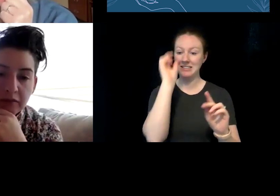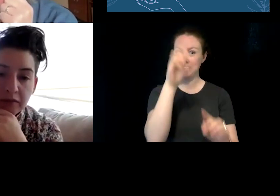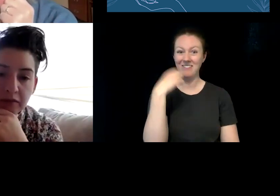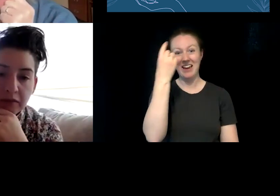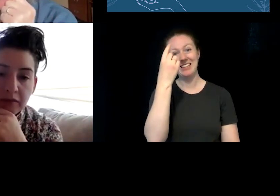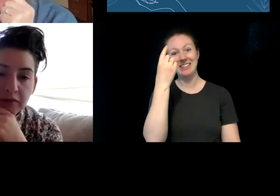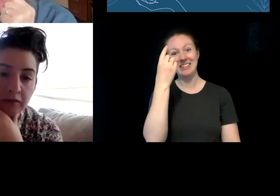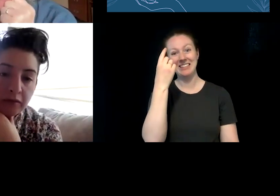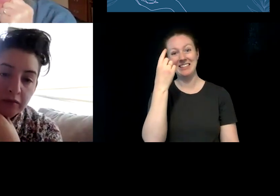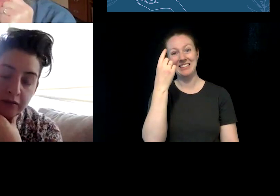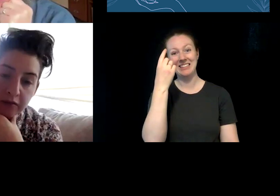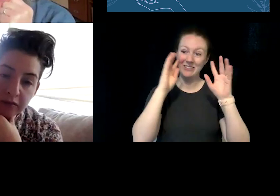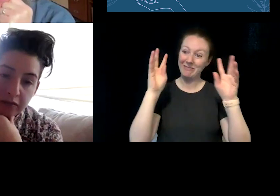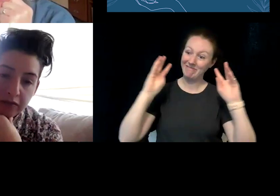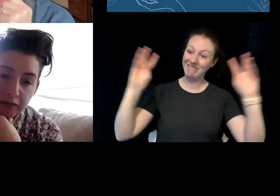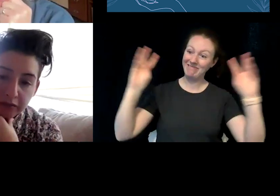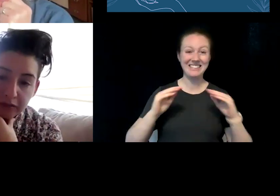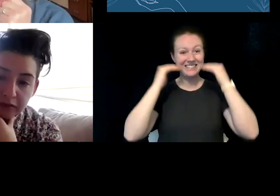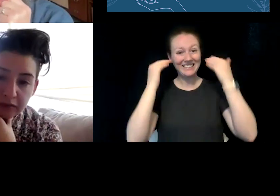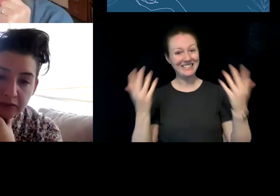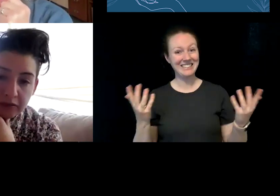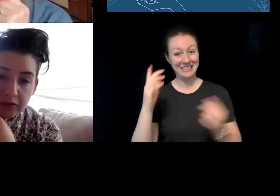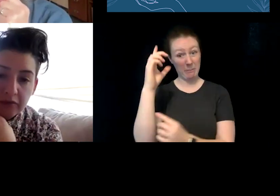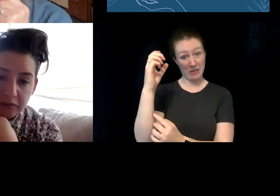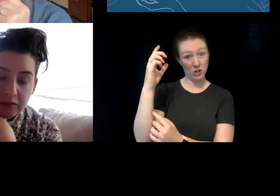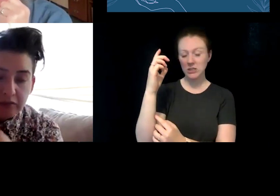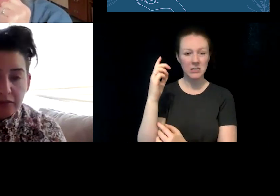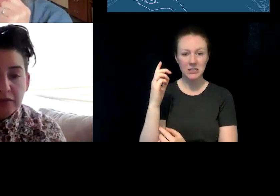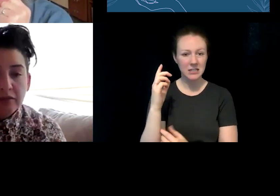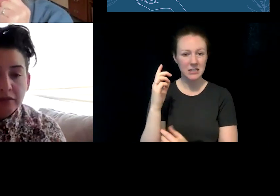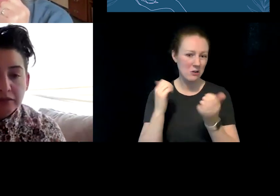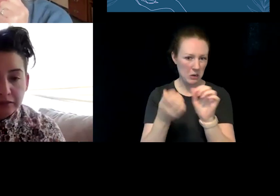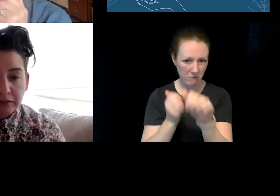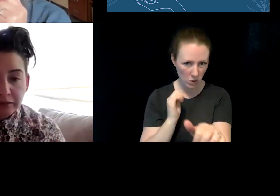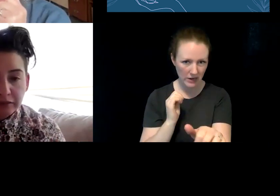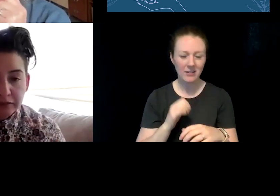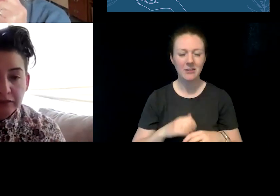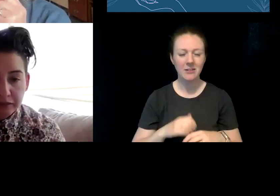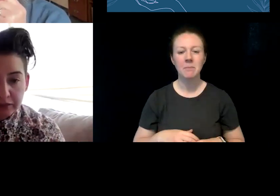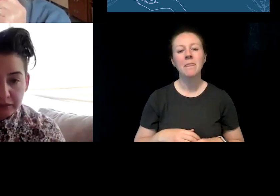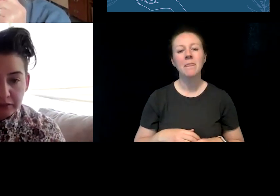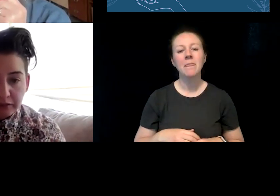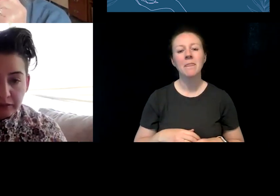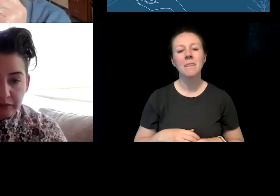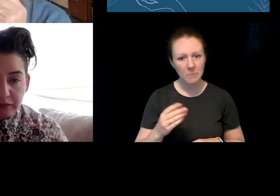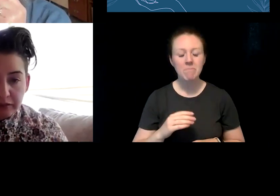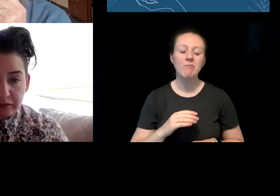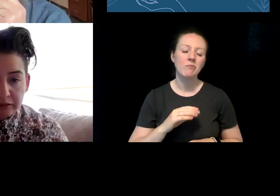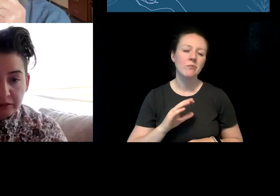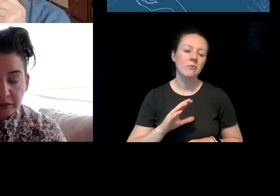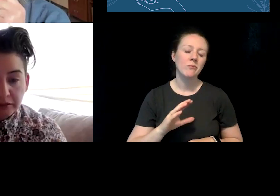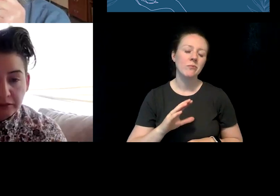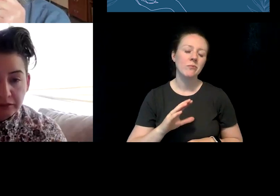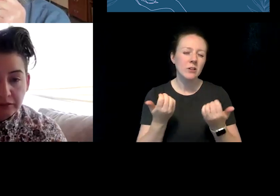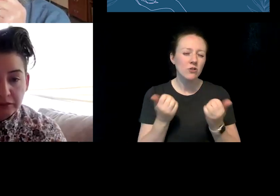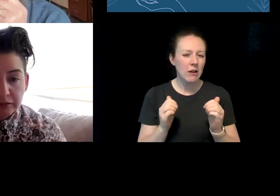unless say for one of the shows I was performing. So like, well, obviously that's understood and that's okay.